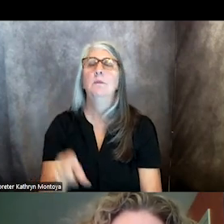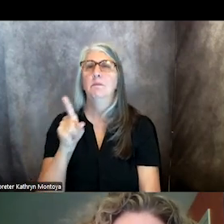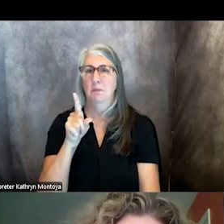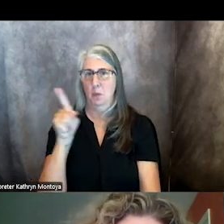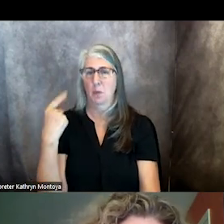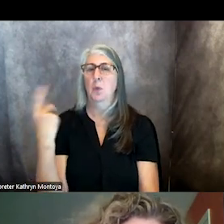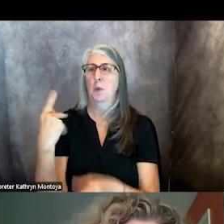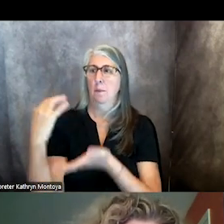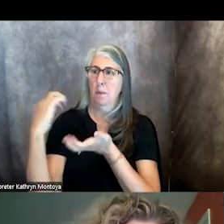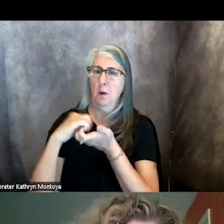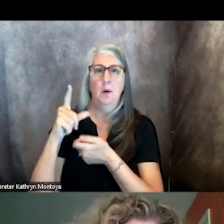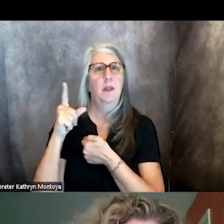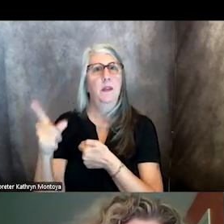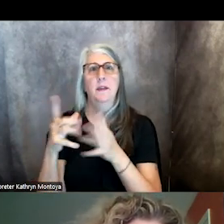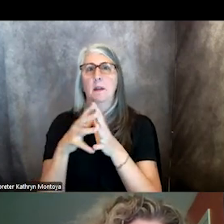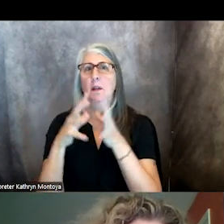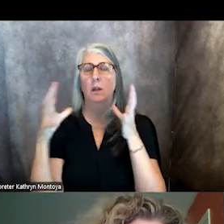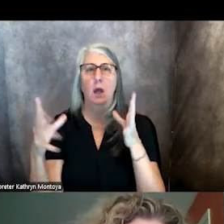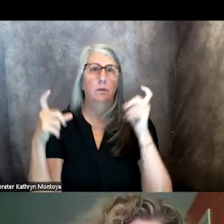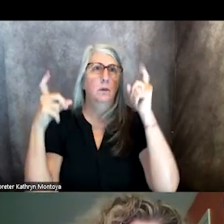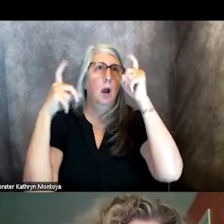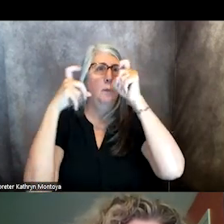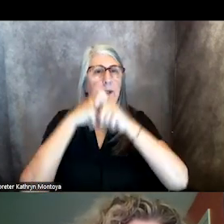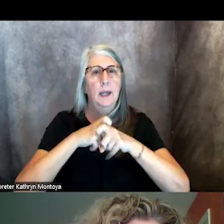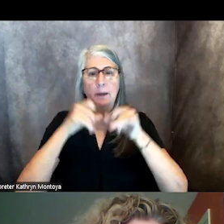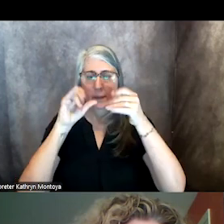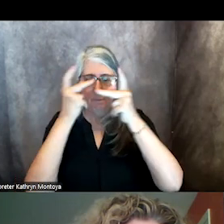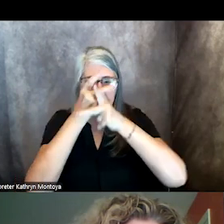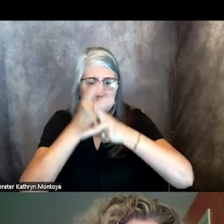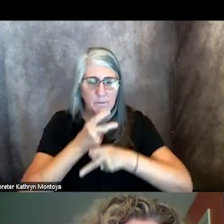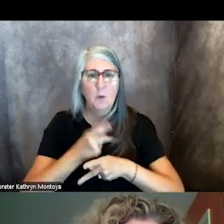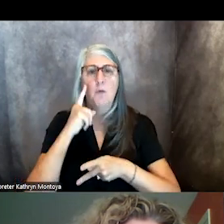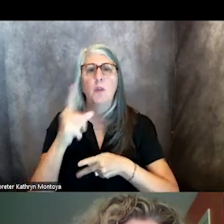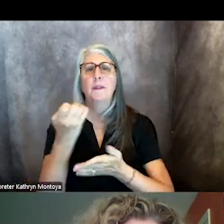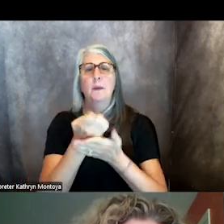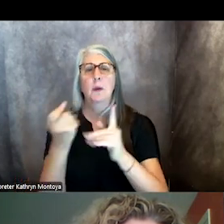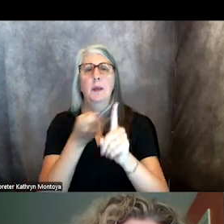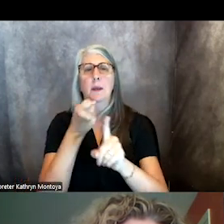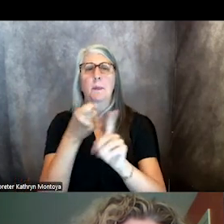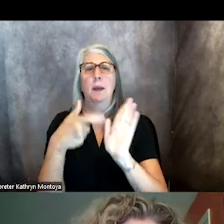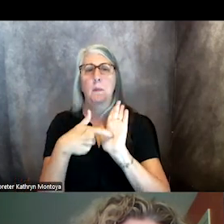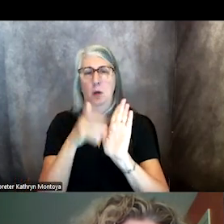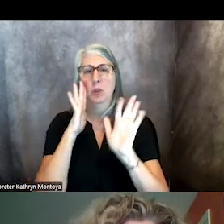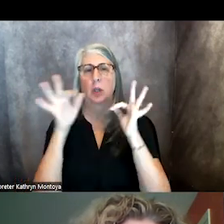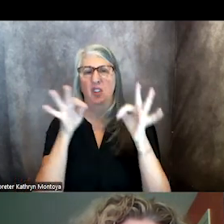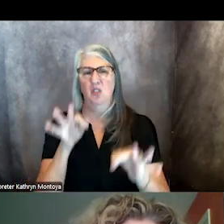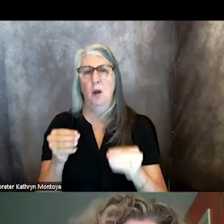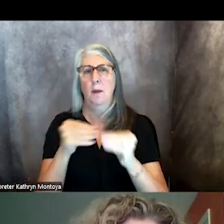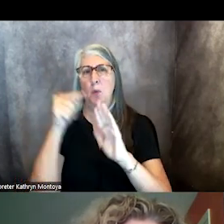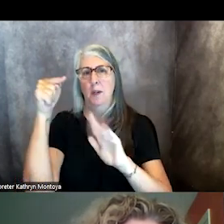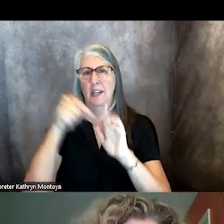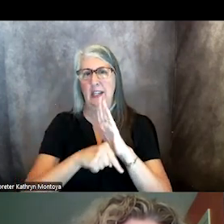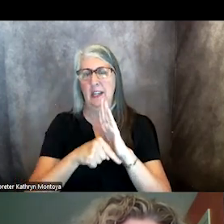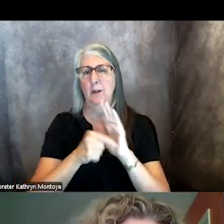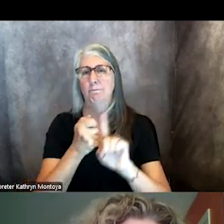complicated mathing of this economic impact model that I'm going to describe a little bit more in detail,